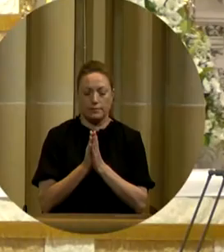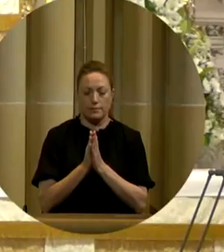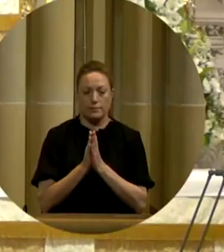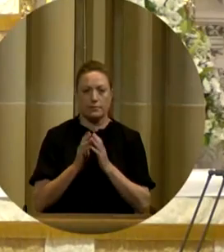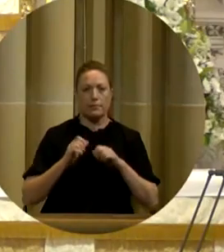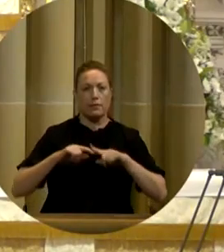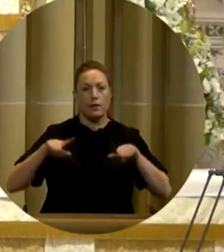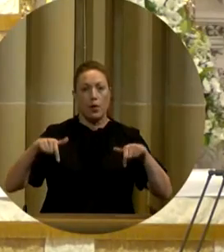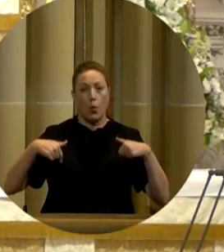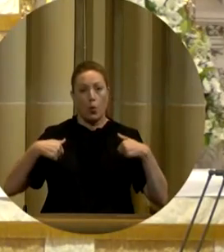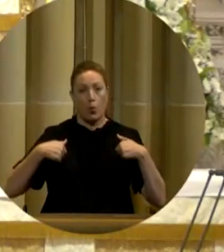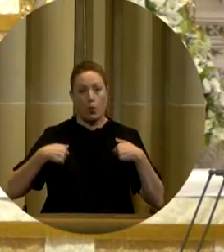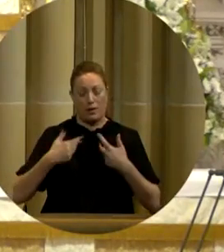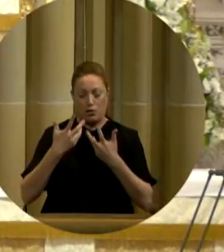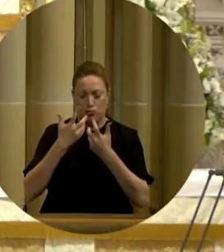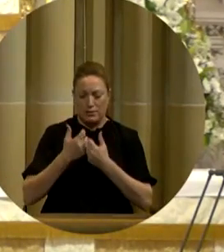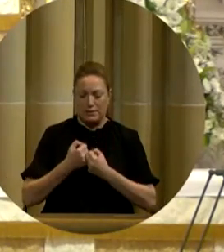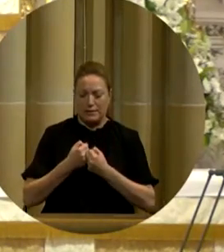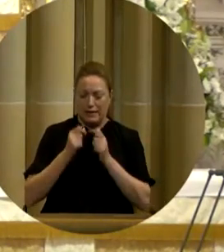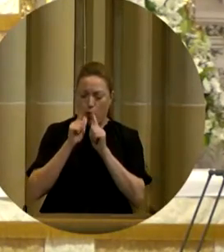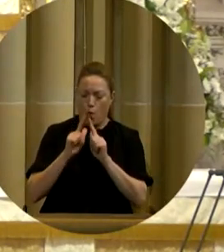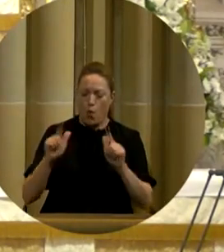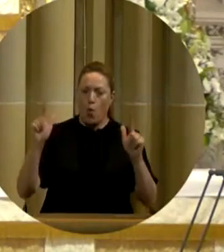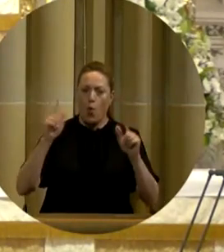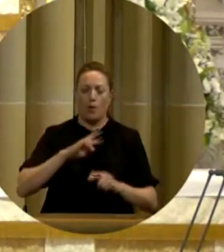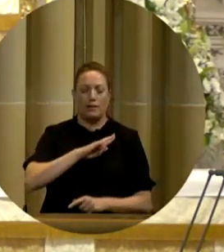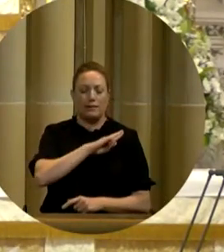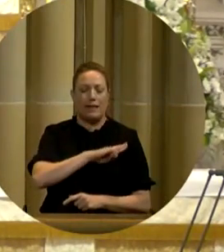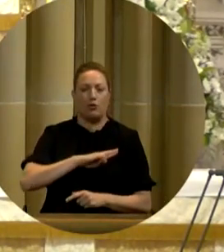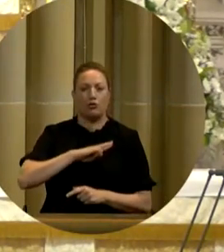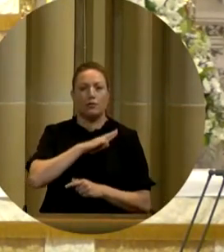We have received, O Lord, the sacrament of unity.